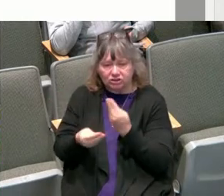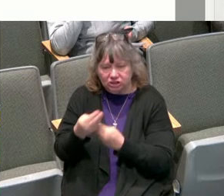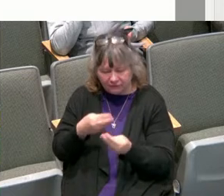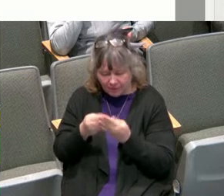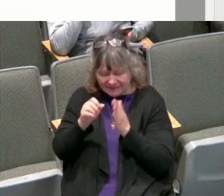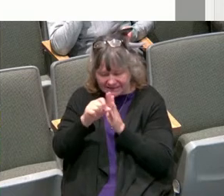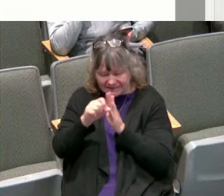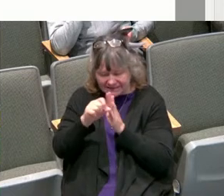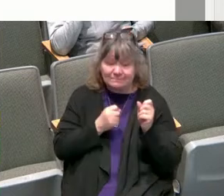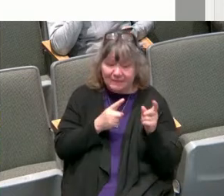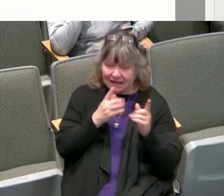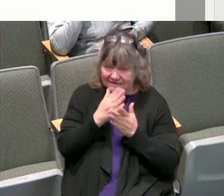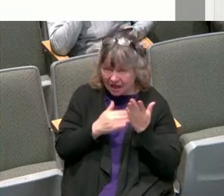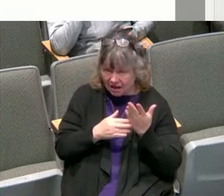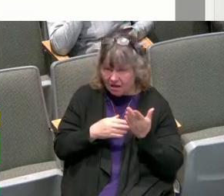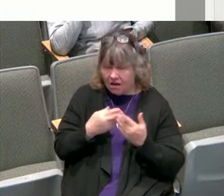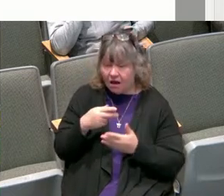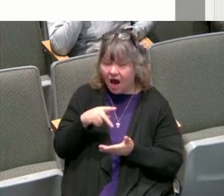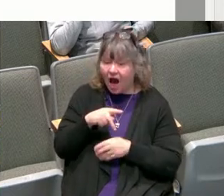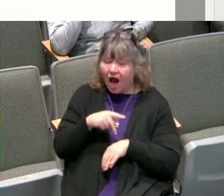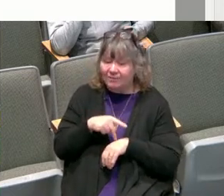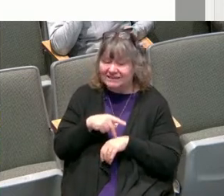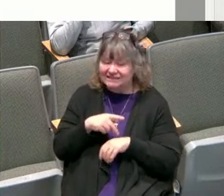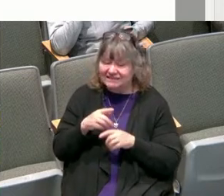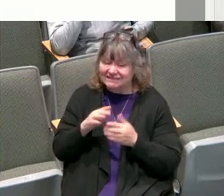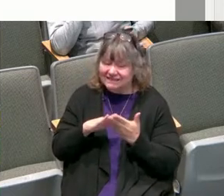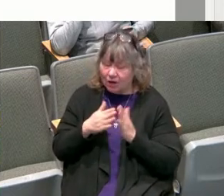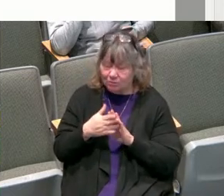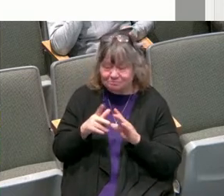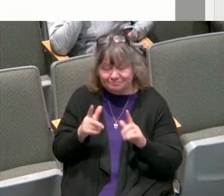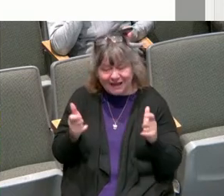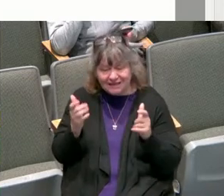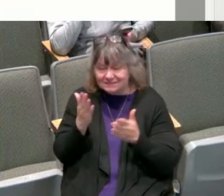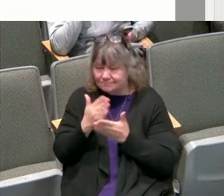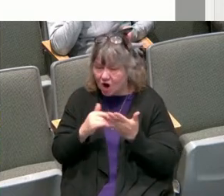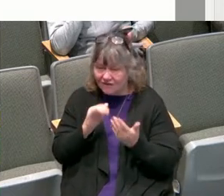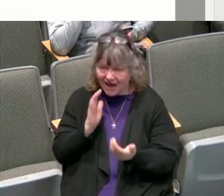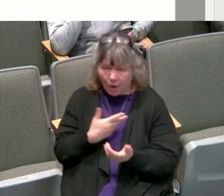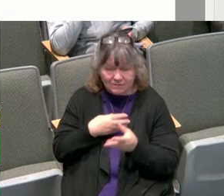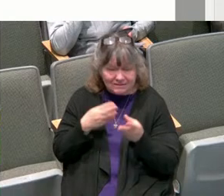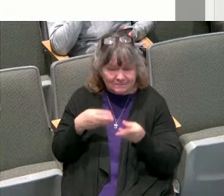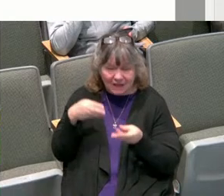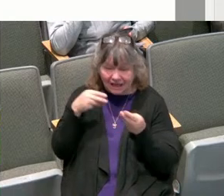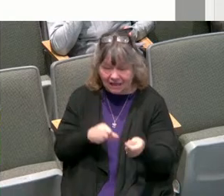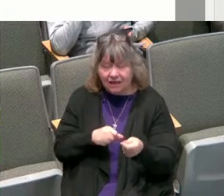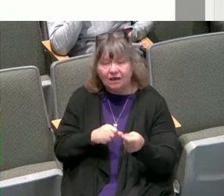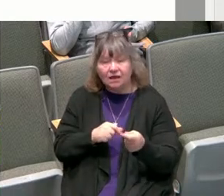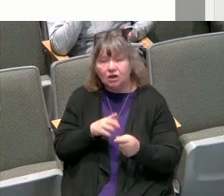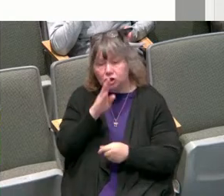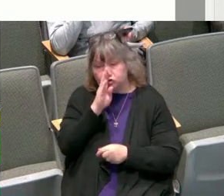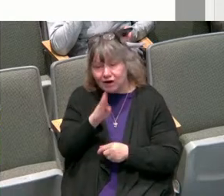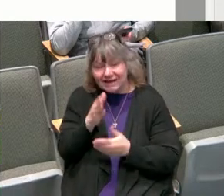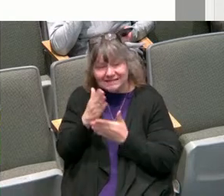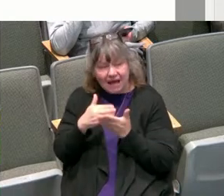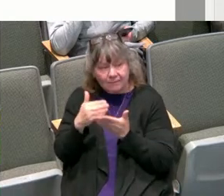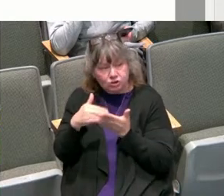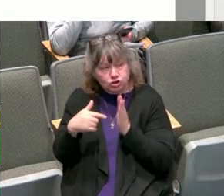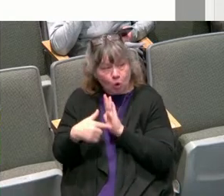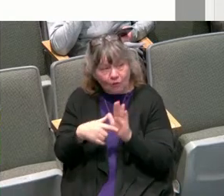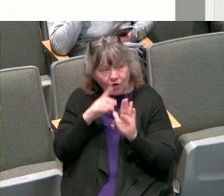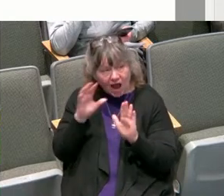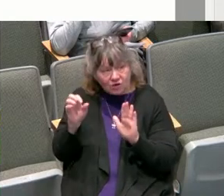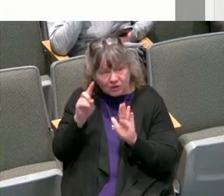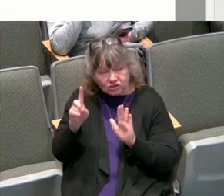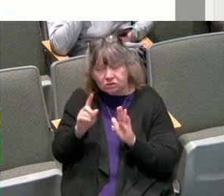hopkinton's outstanding public schools are by far the largest slice of the spending picture in addition to the direct segments shown for Education